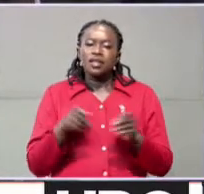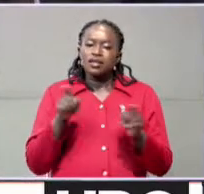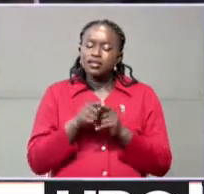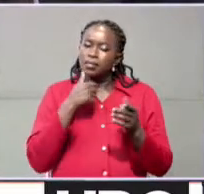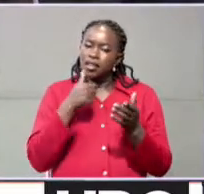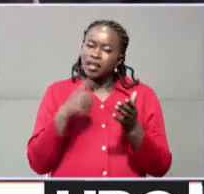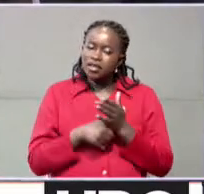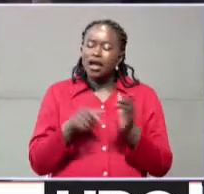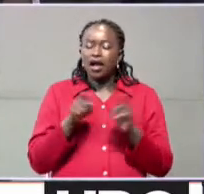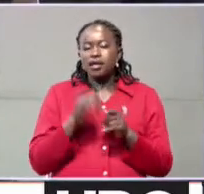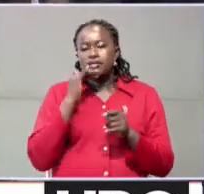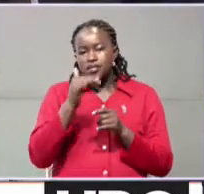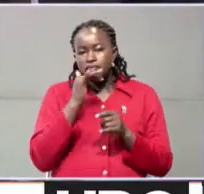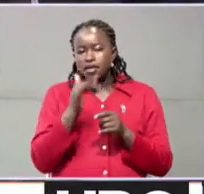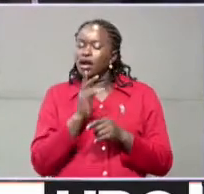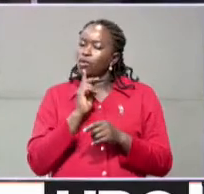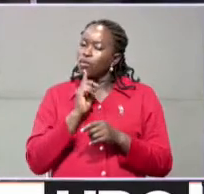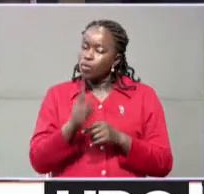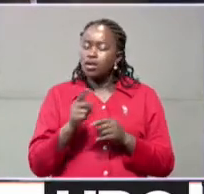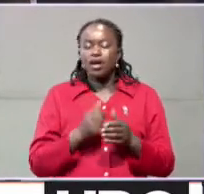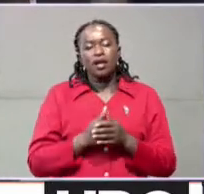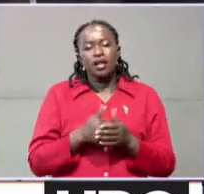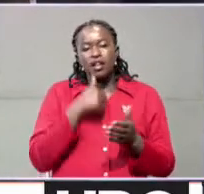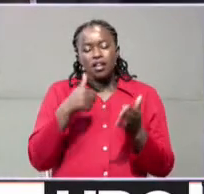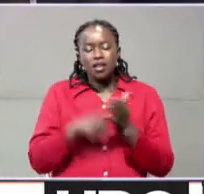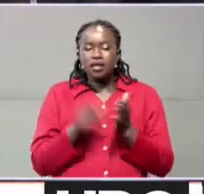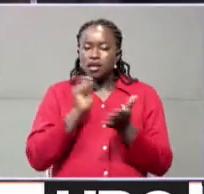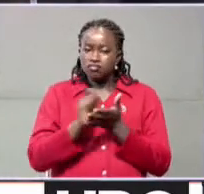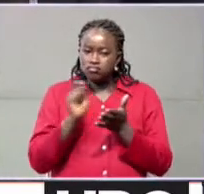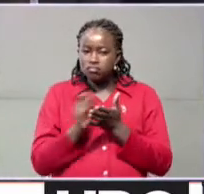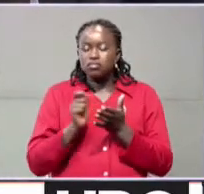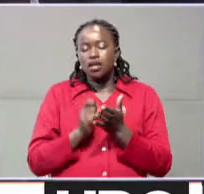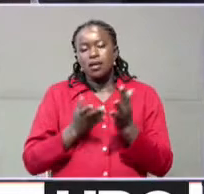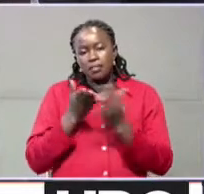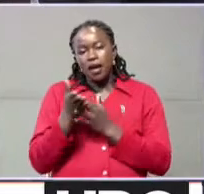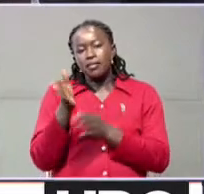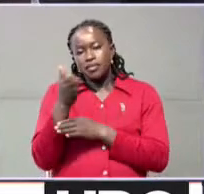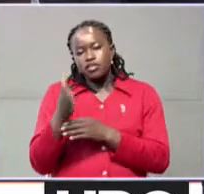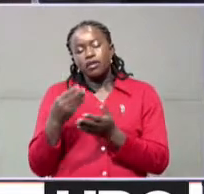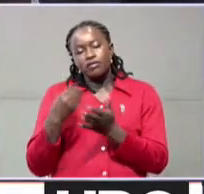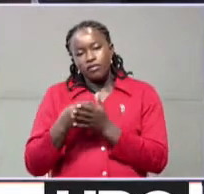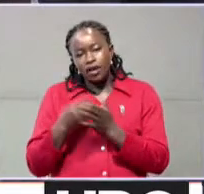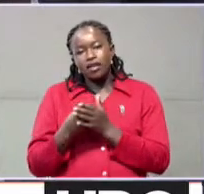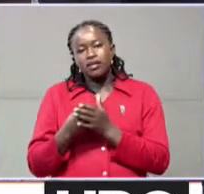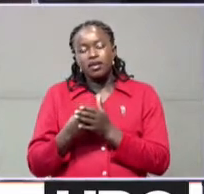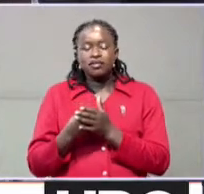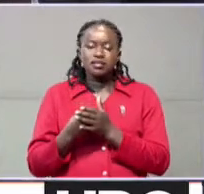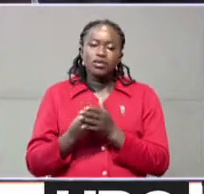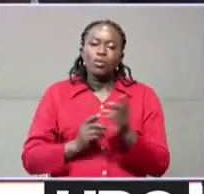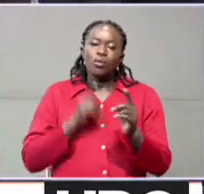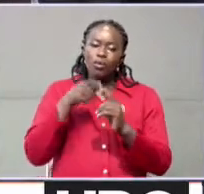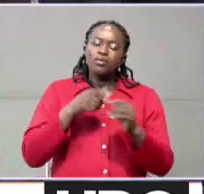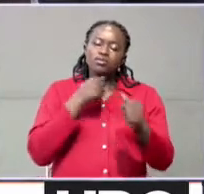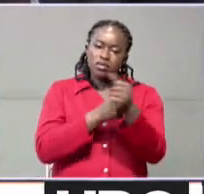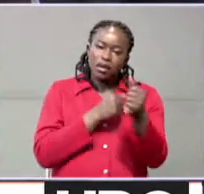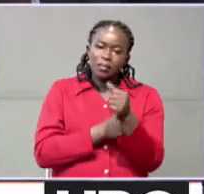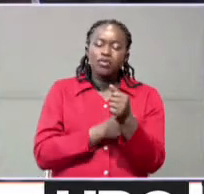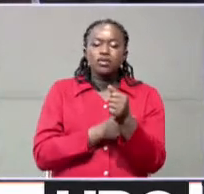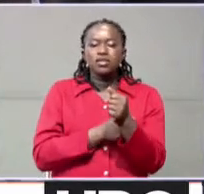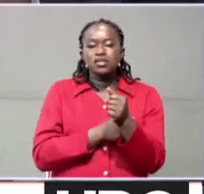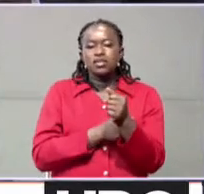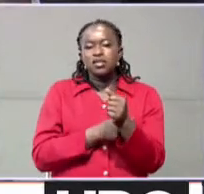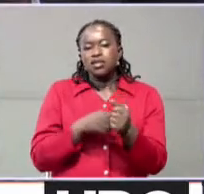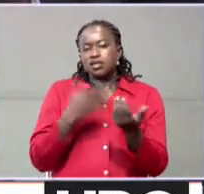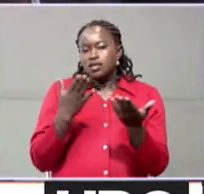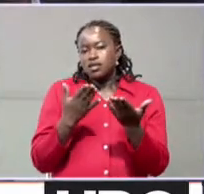directed by speaker is written by minister of finance to fund the national operators so